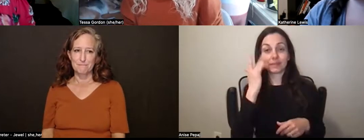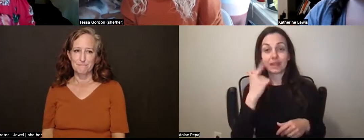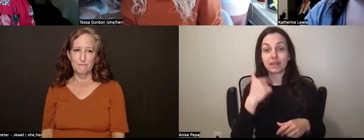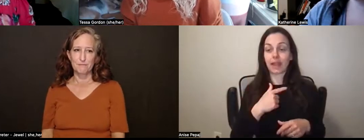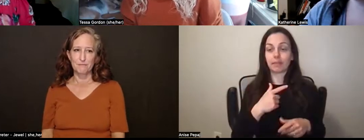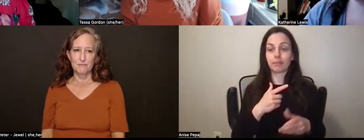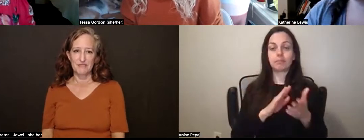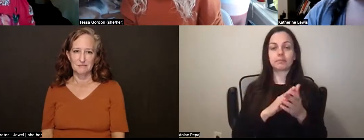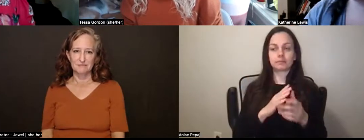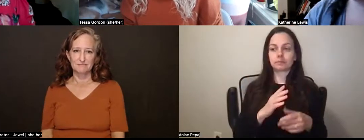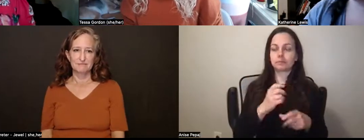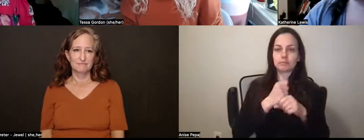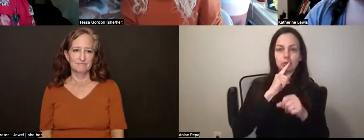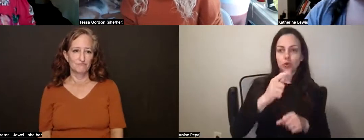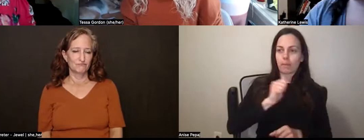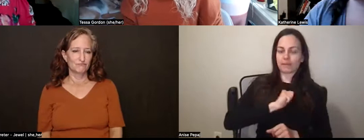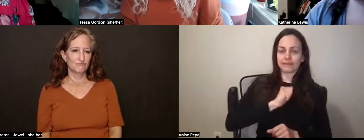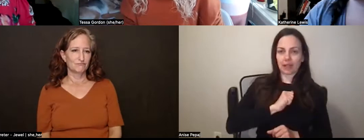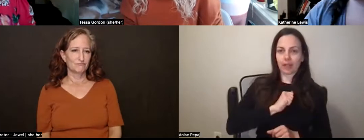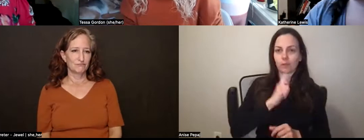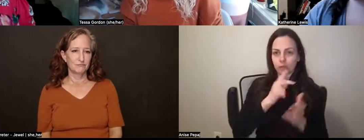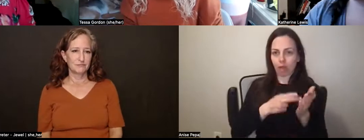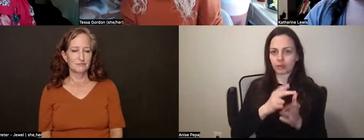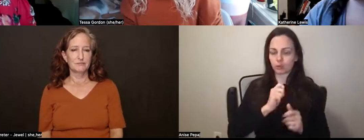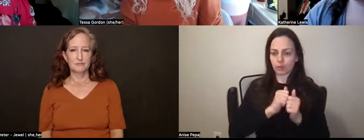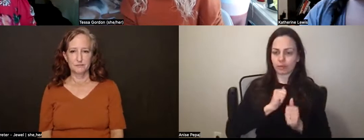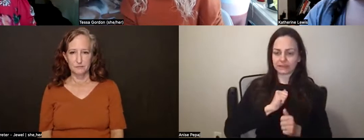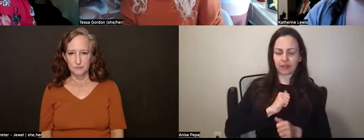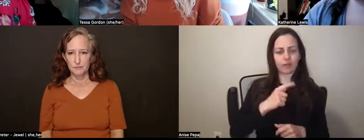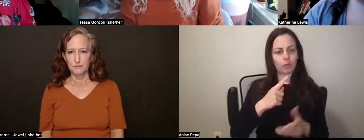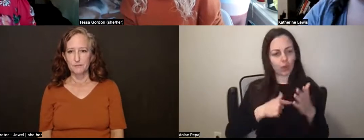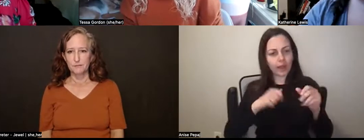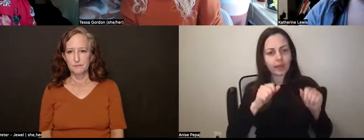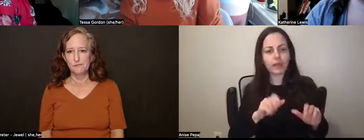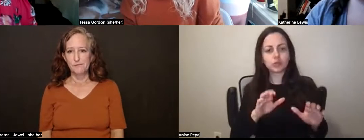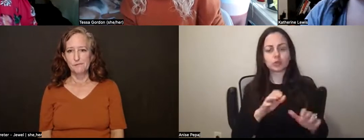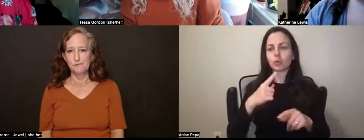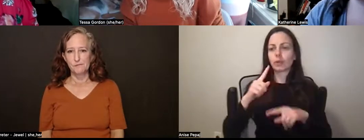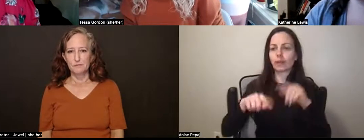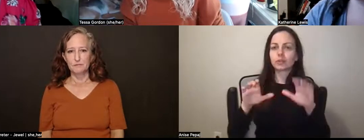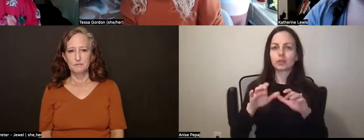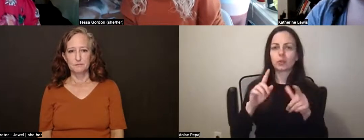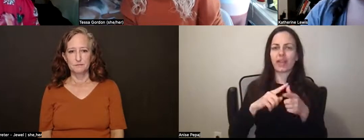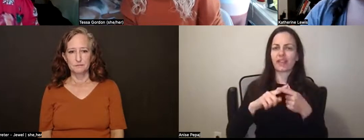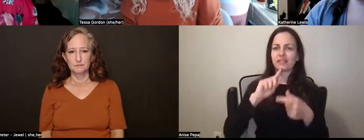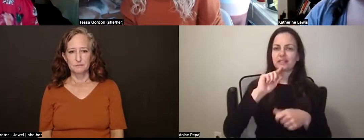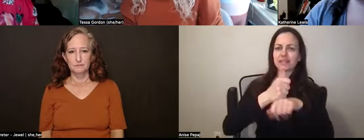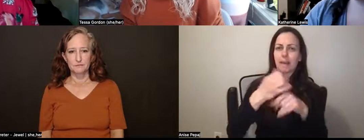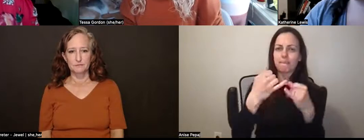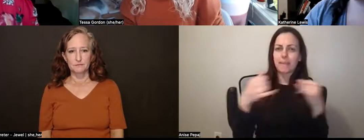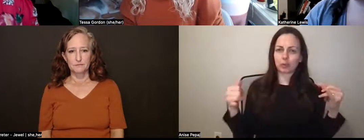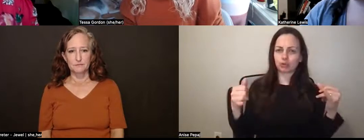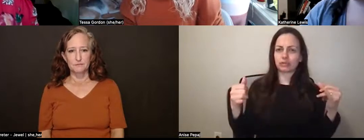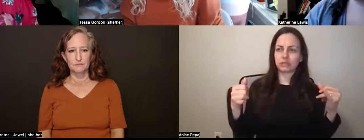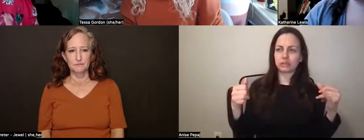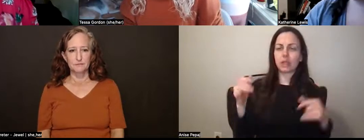me, knowing what I am able to do, what I can and cannot do, and setting up those boundaries like someone